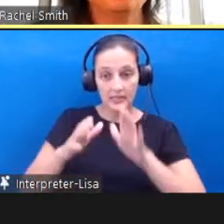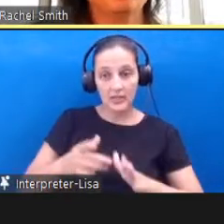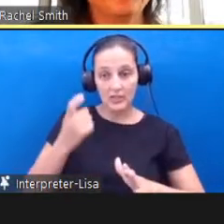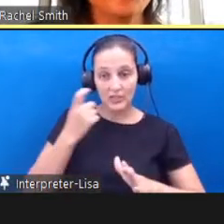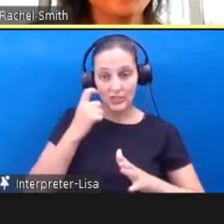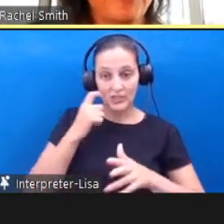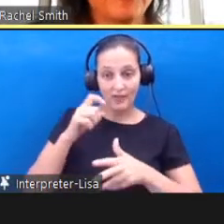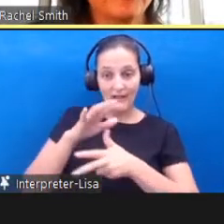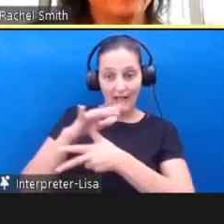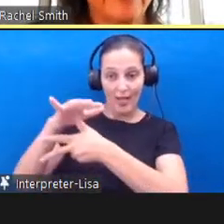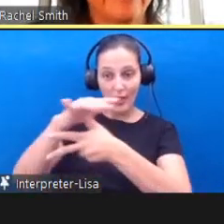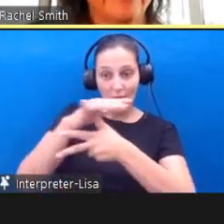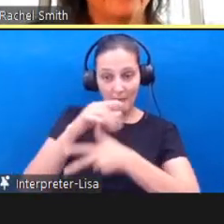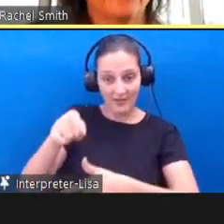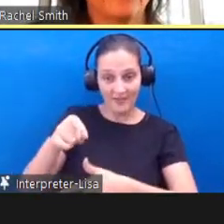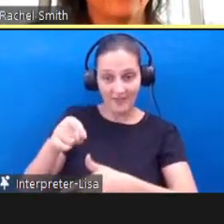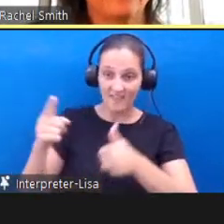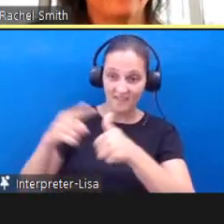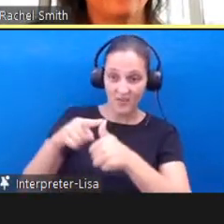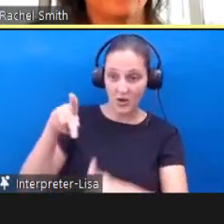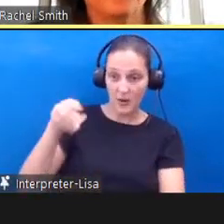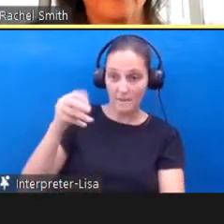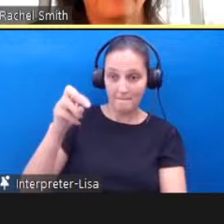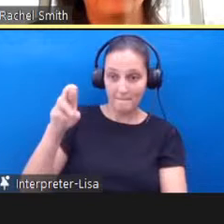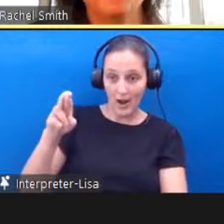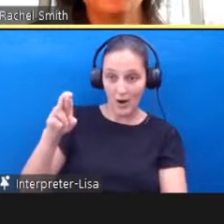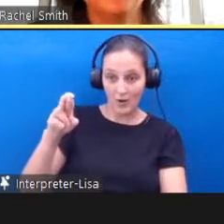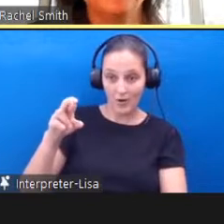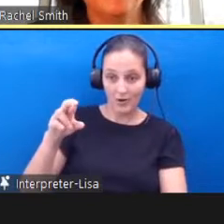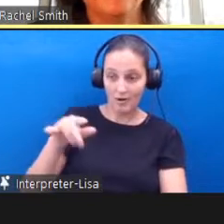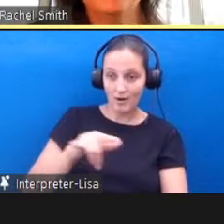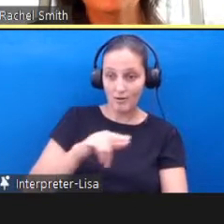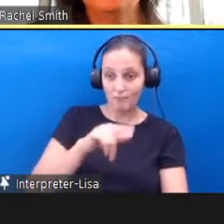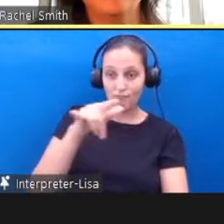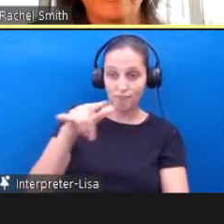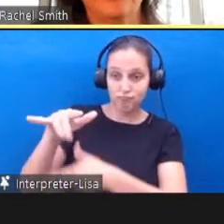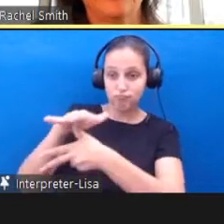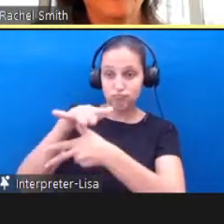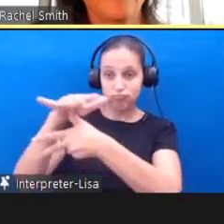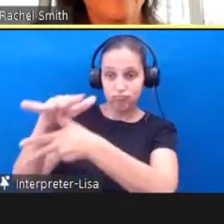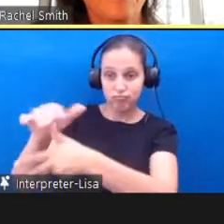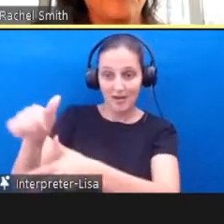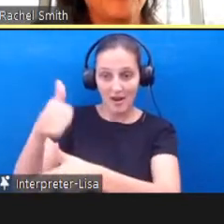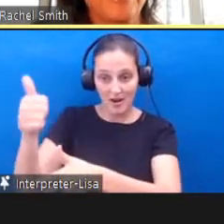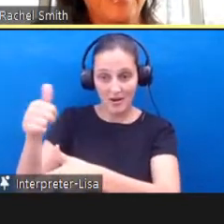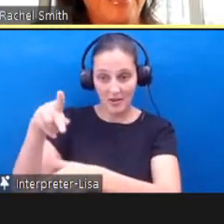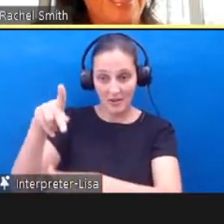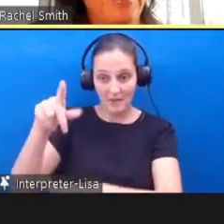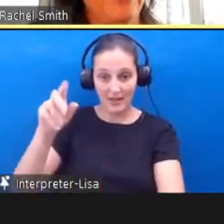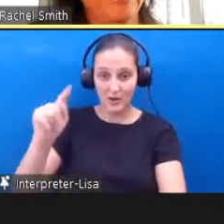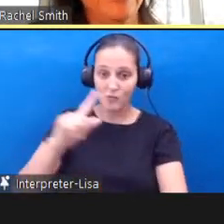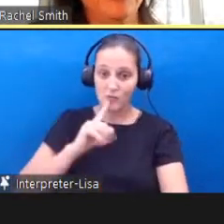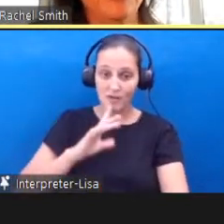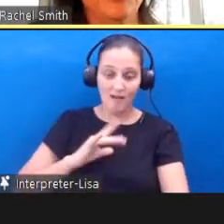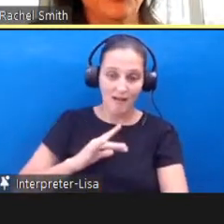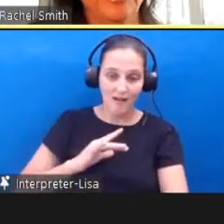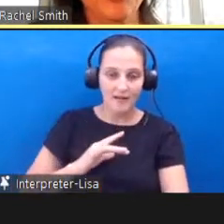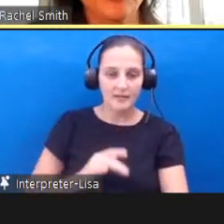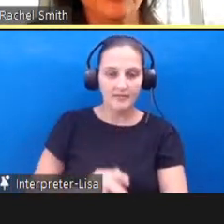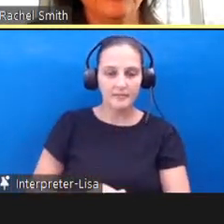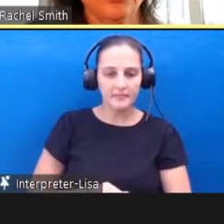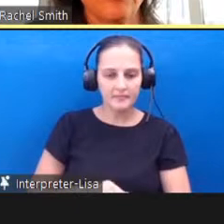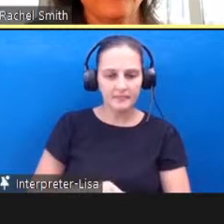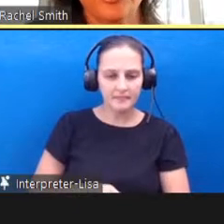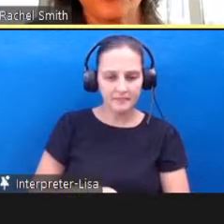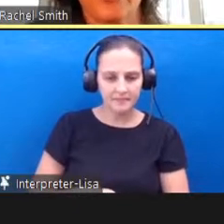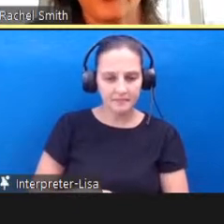helicopter. So it was the first powered flight ever on another planet, which is really spectacular. And this is, so let's just